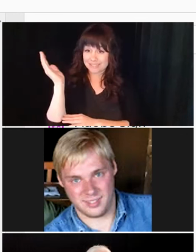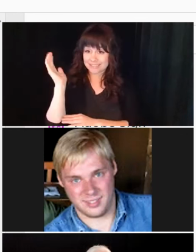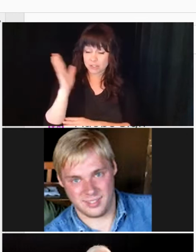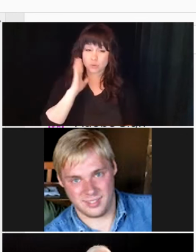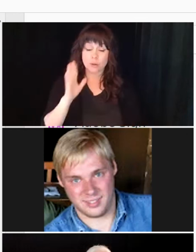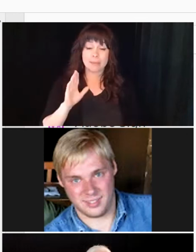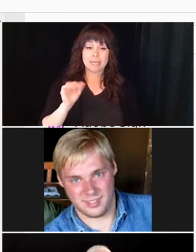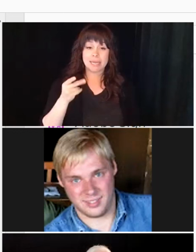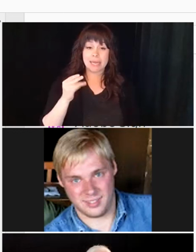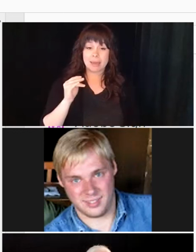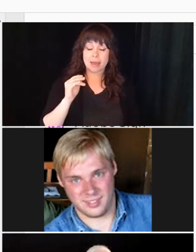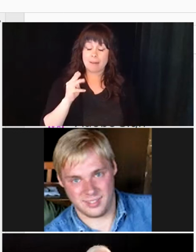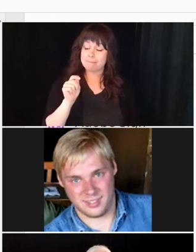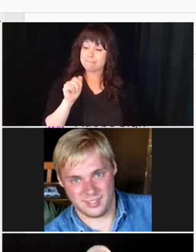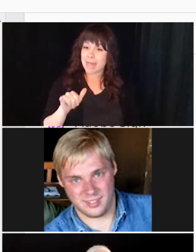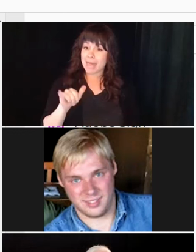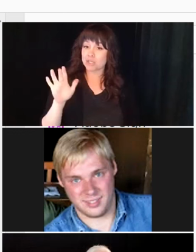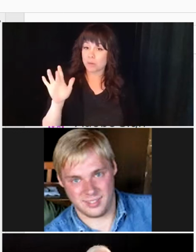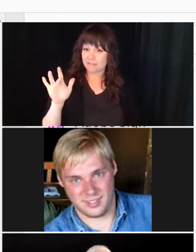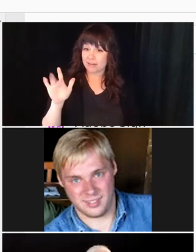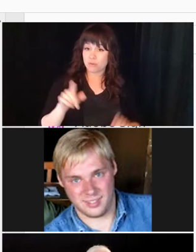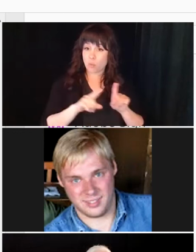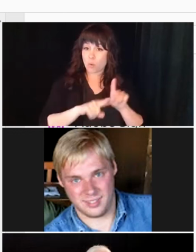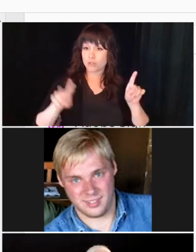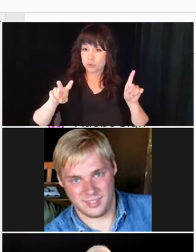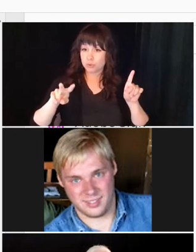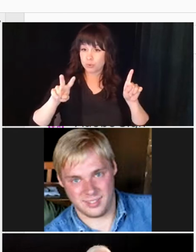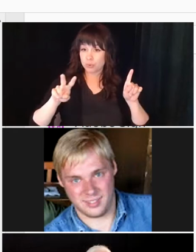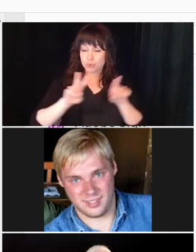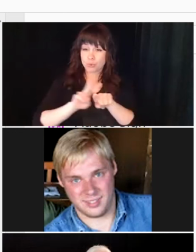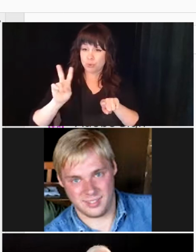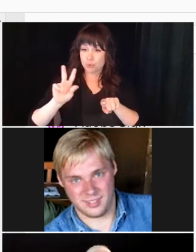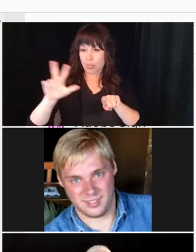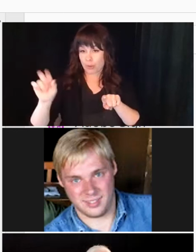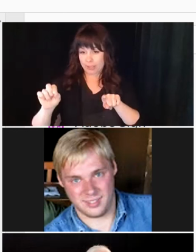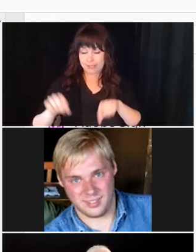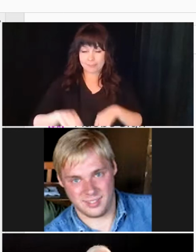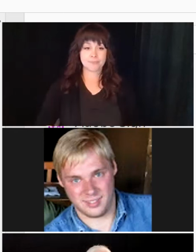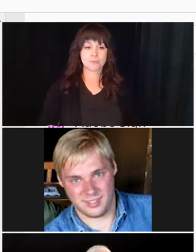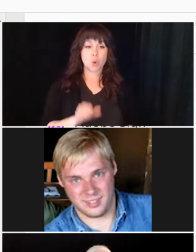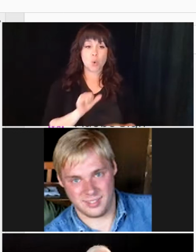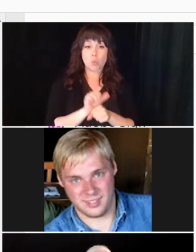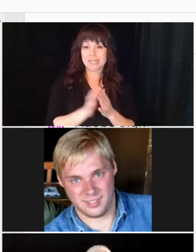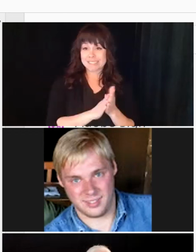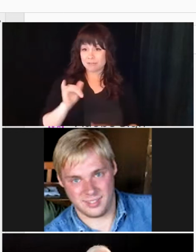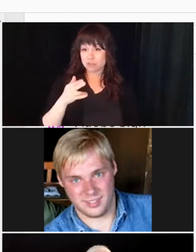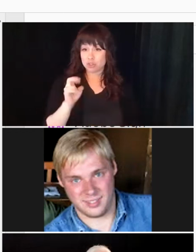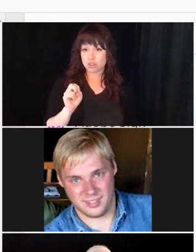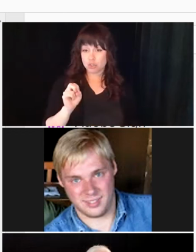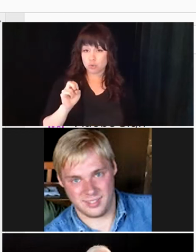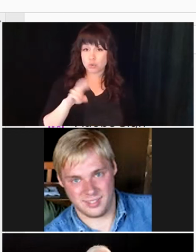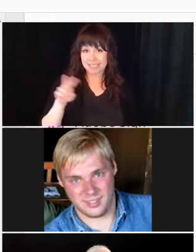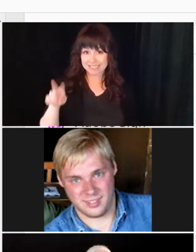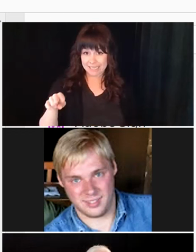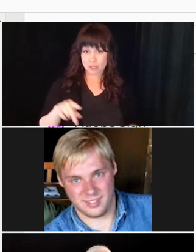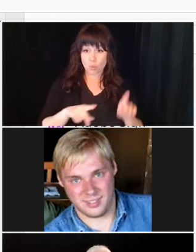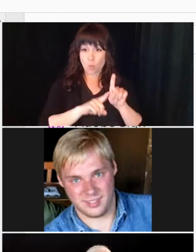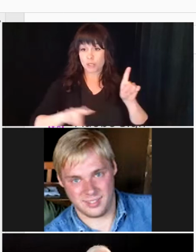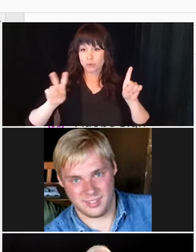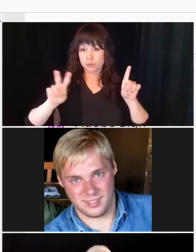to 2:30. And the SSI webinar, Work in Simmons webinar, is June 22nd from 1 to 2:30.